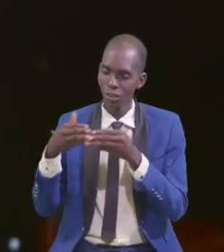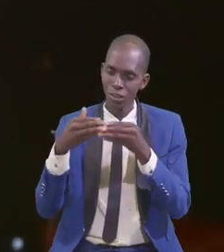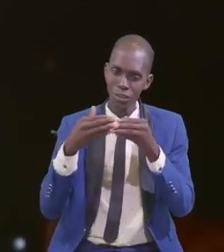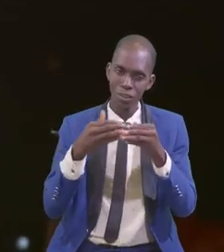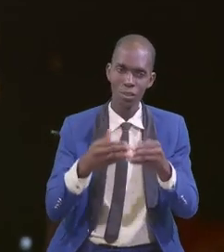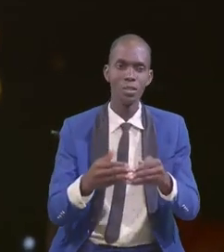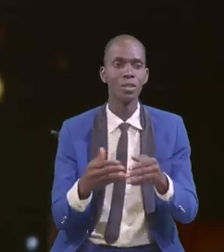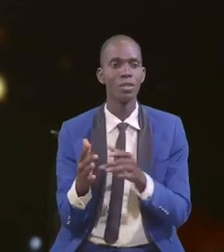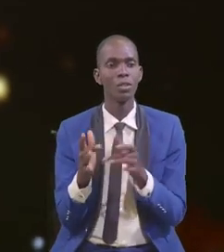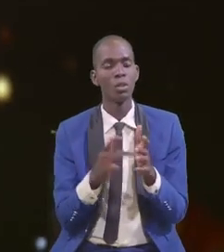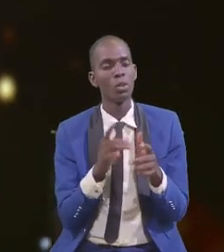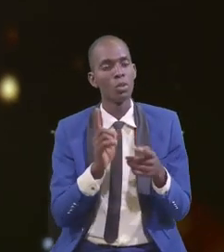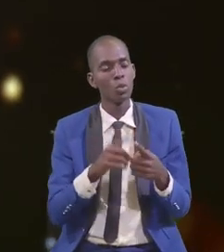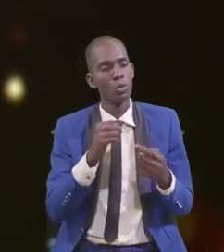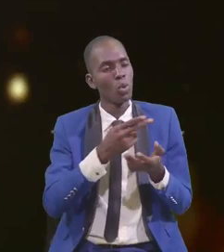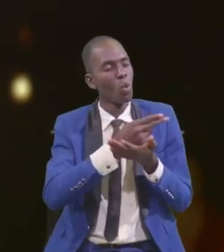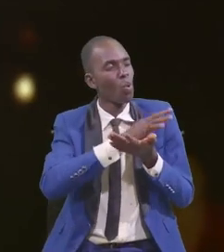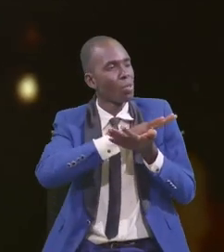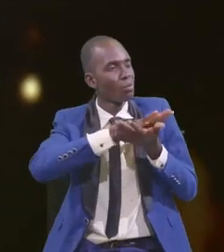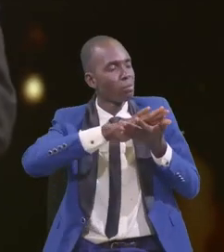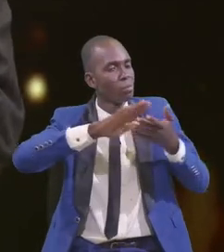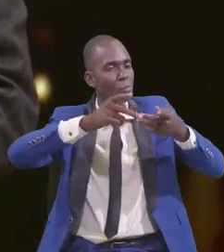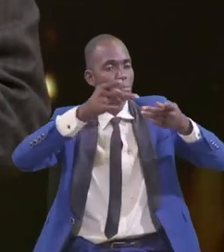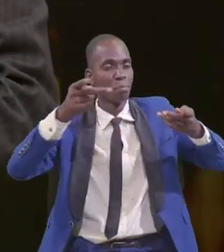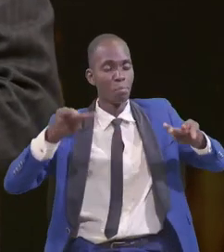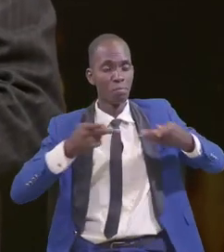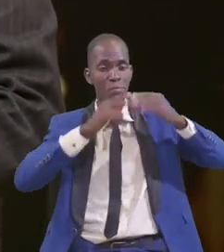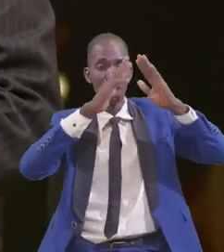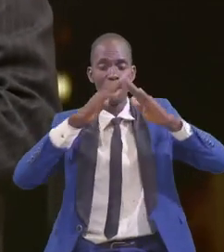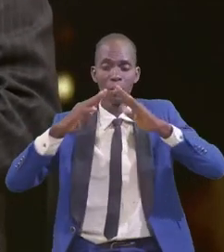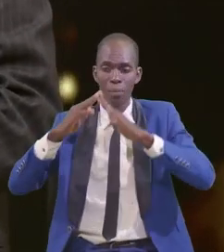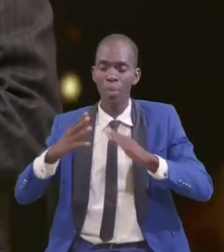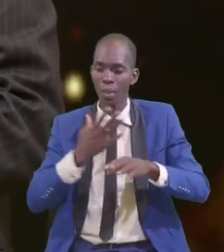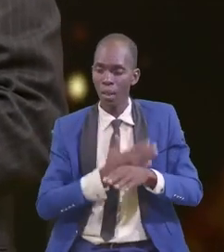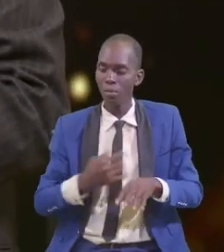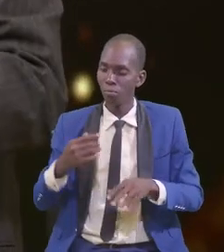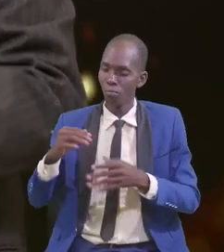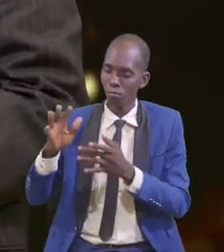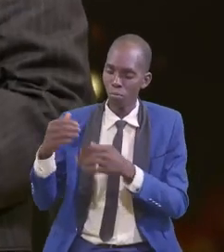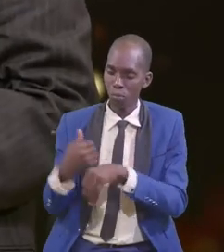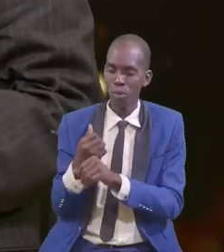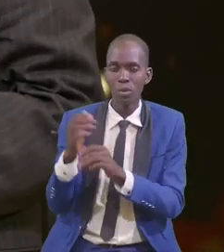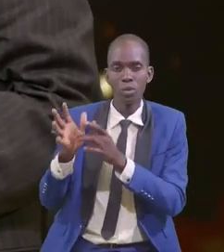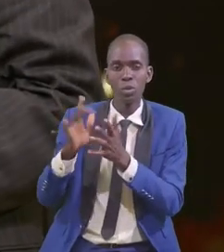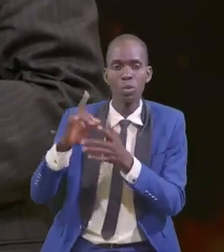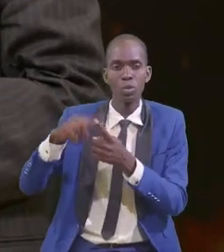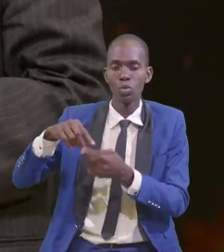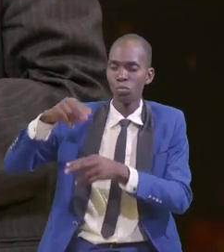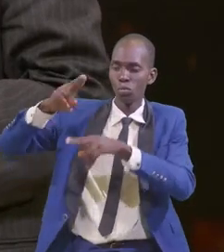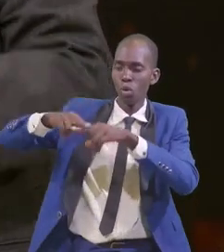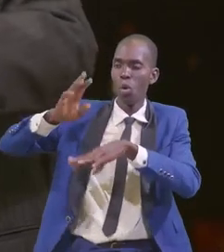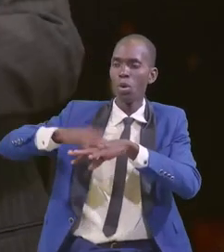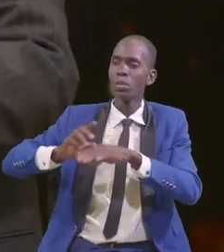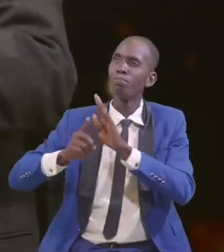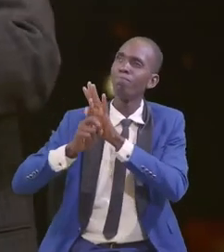holy city and setteth him on the pinnacle of the temple. Verse 6, in